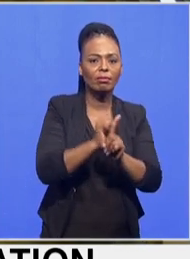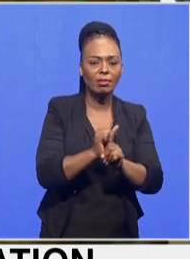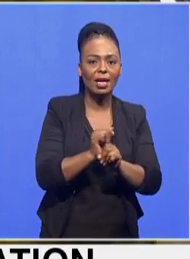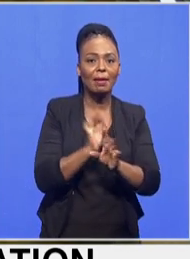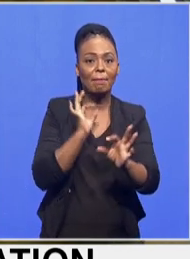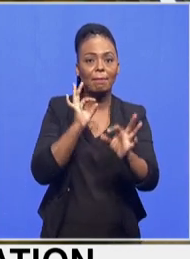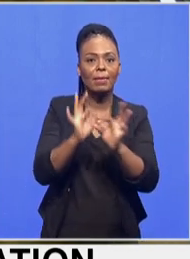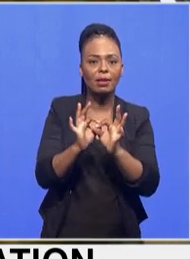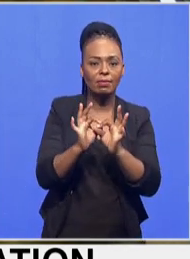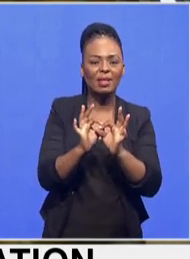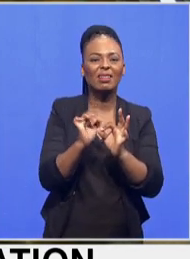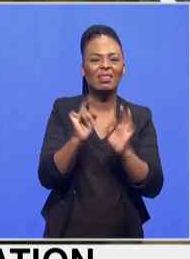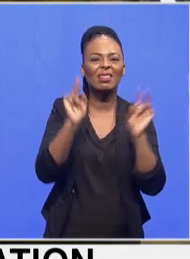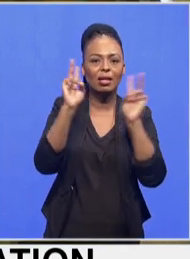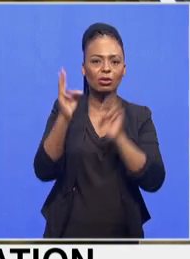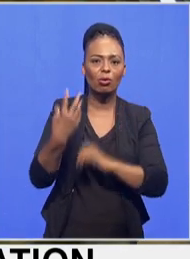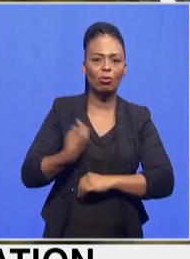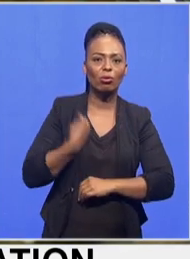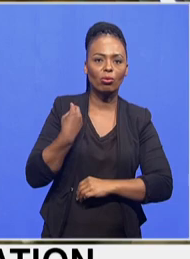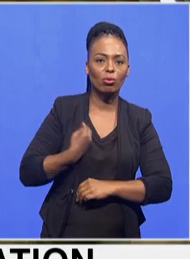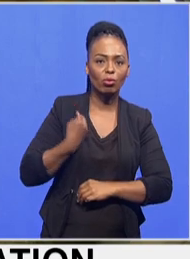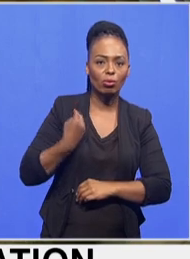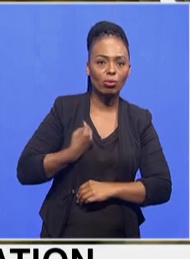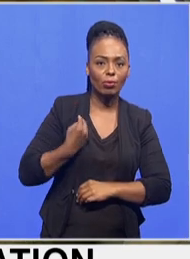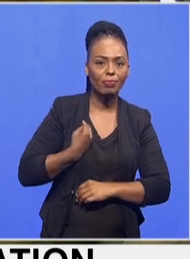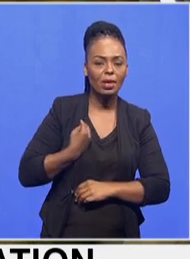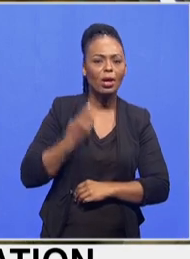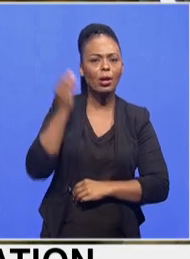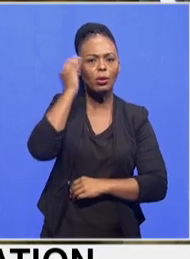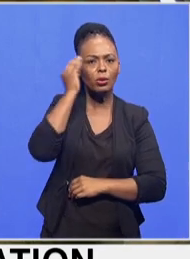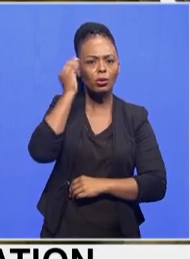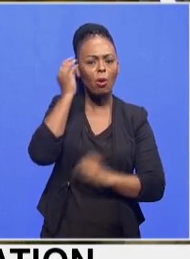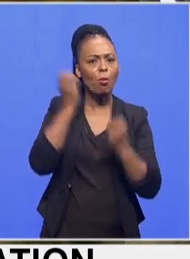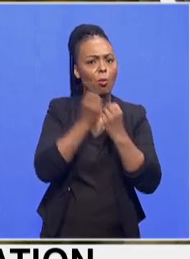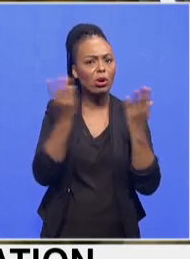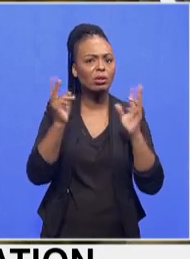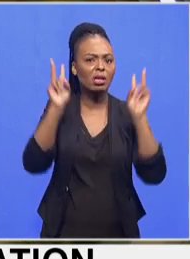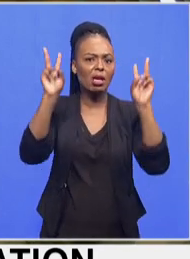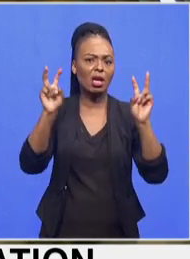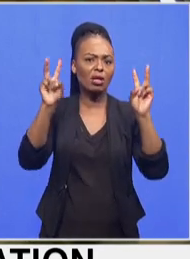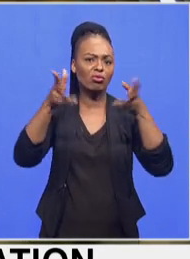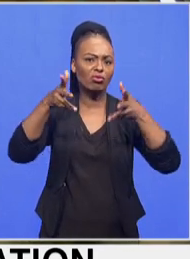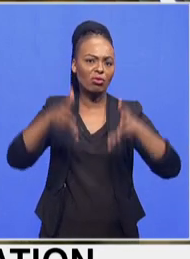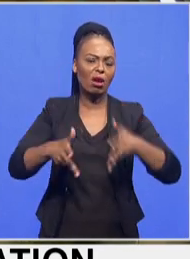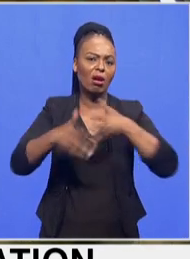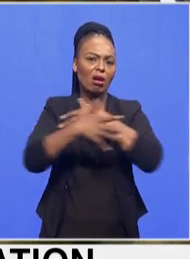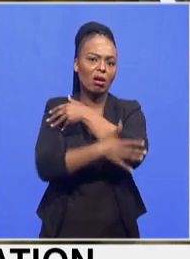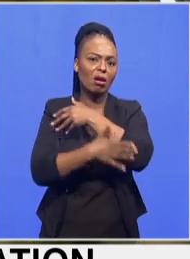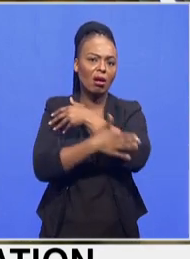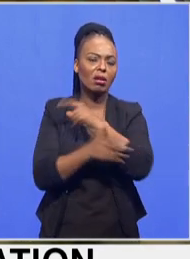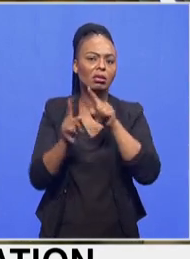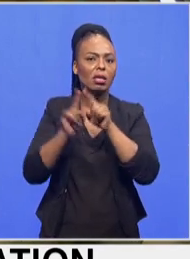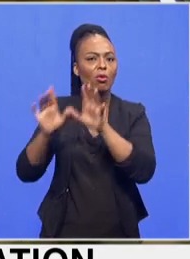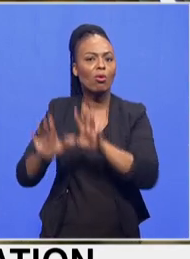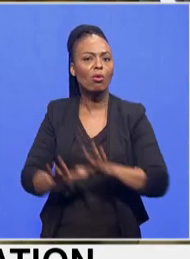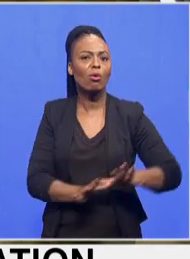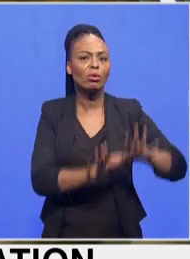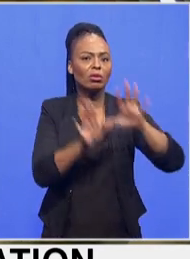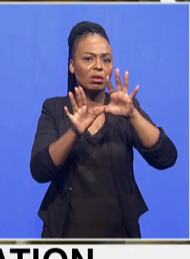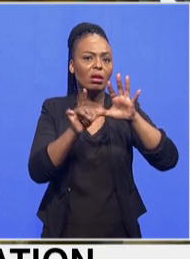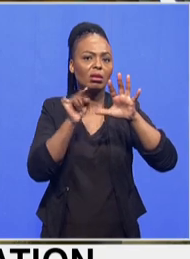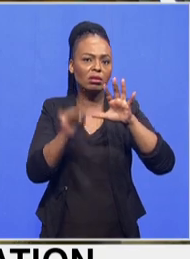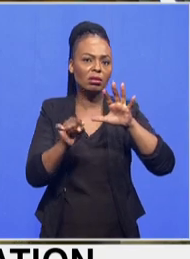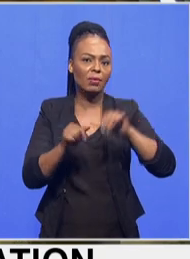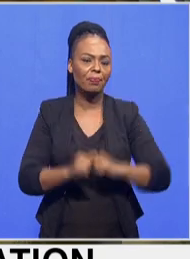people, because we know we have a lot of issues in our country as well as in our continent, and we